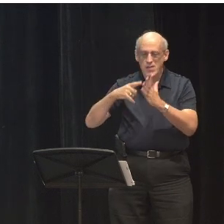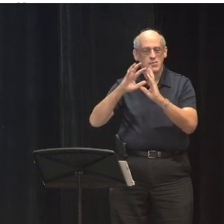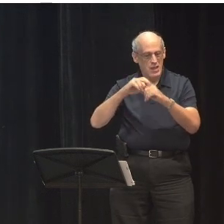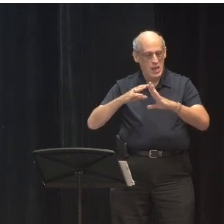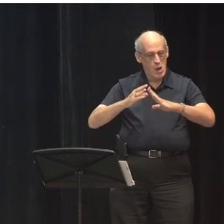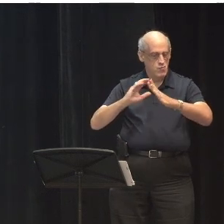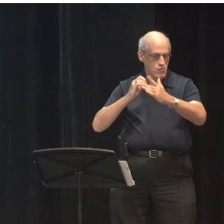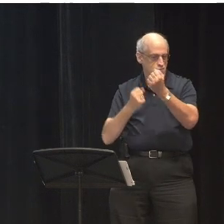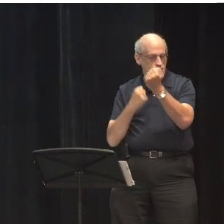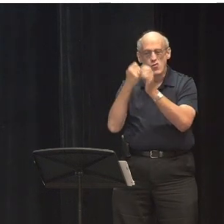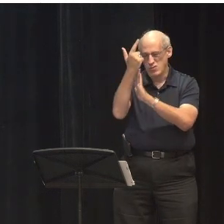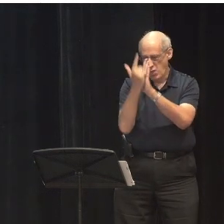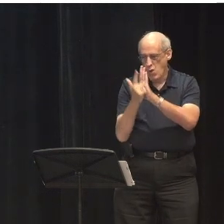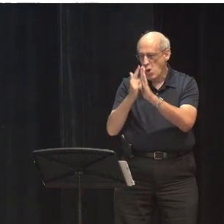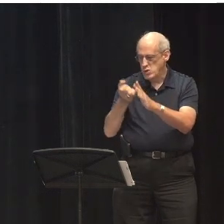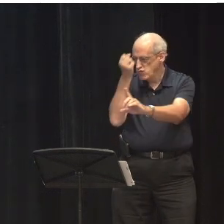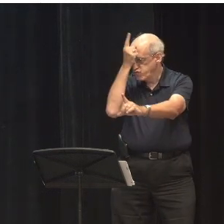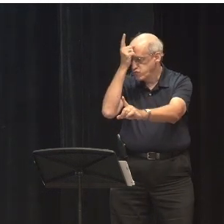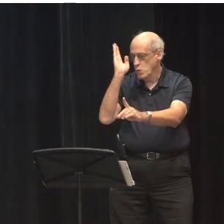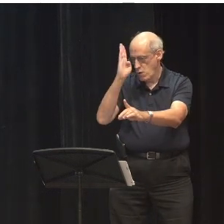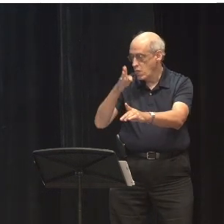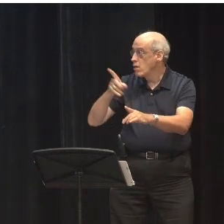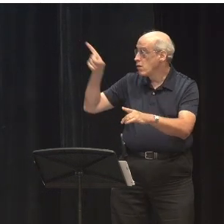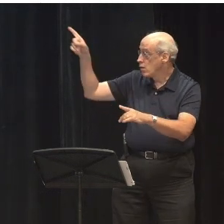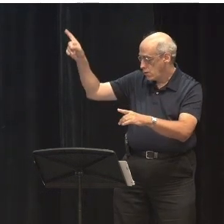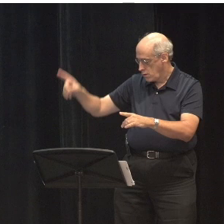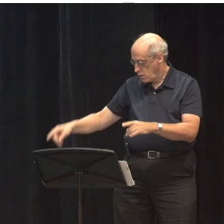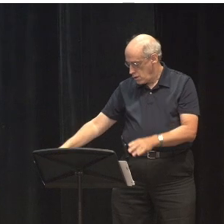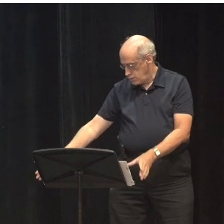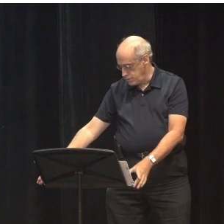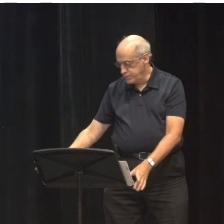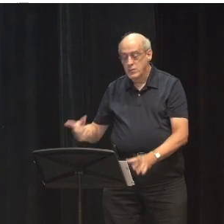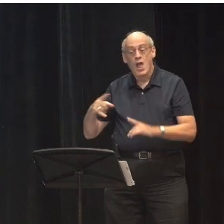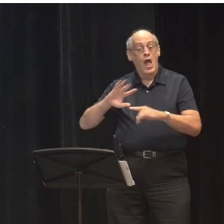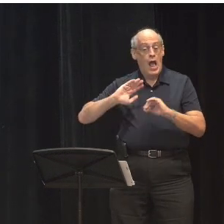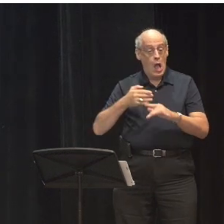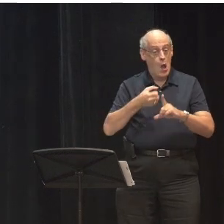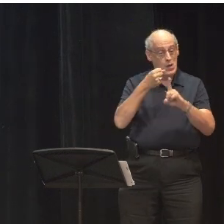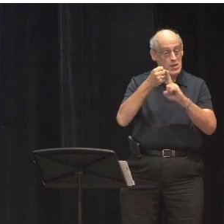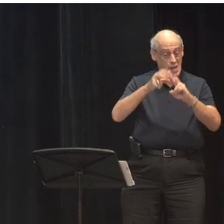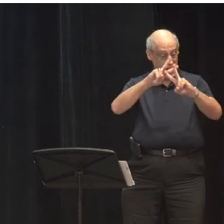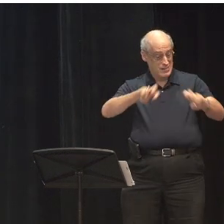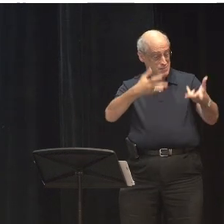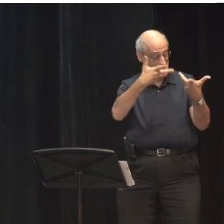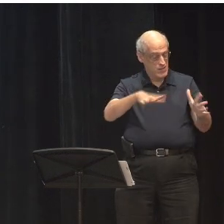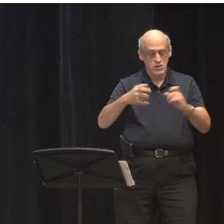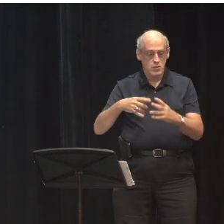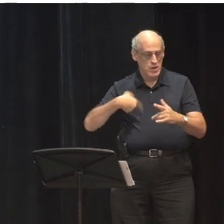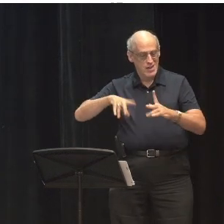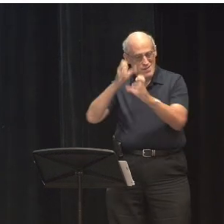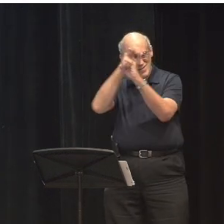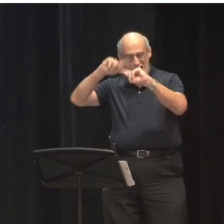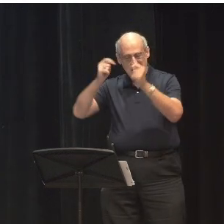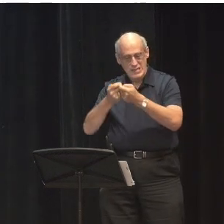The next slide shows based on our impact assessment, we developed with the design team